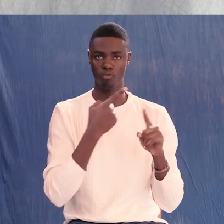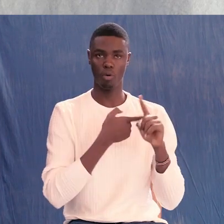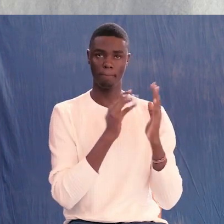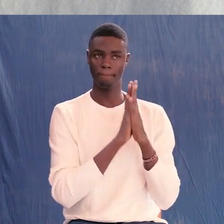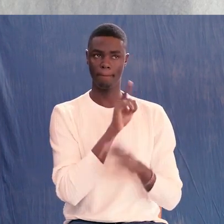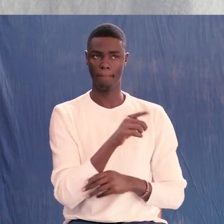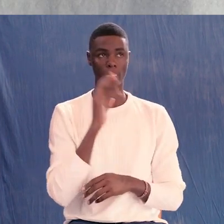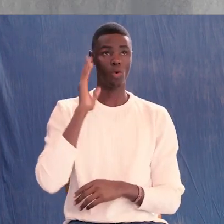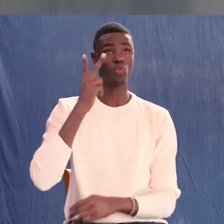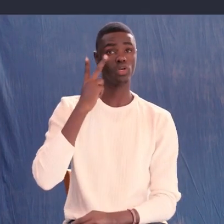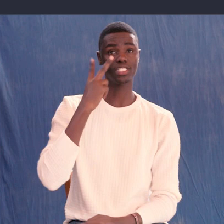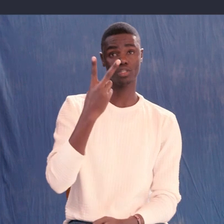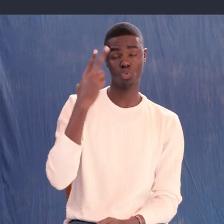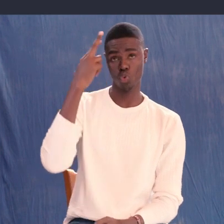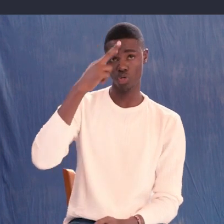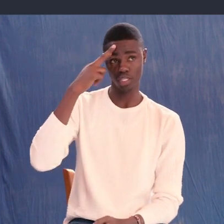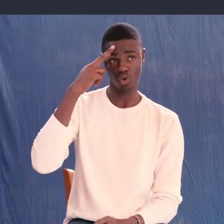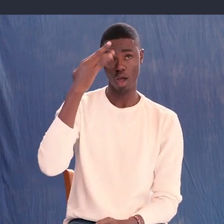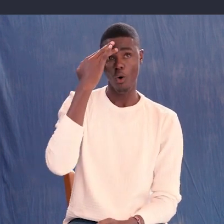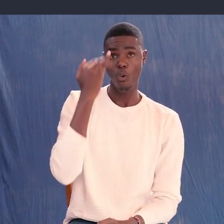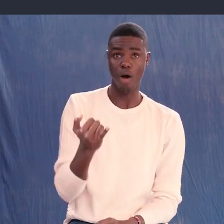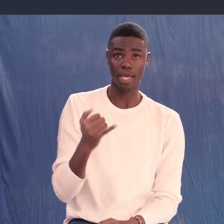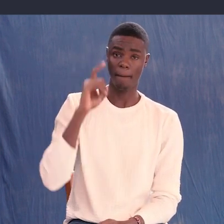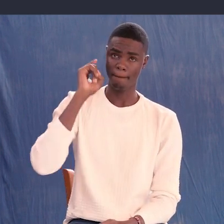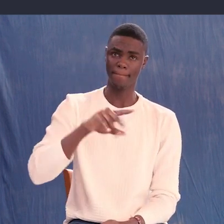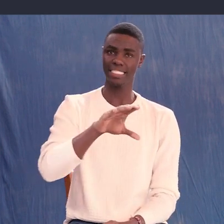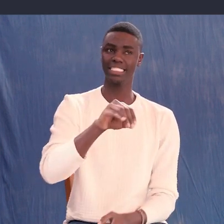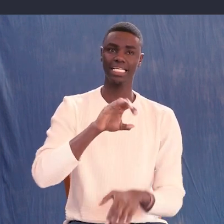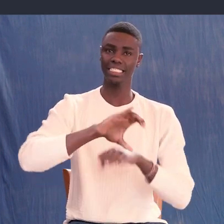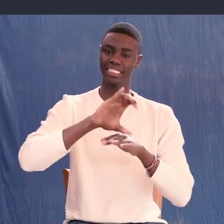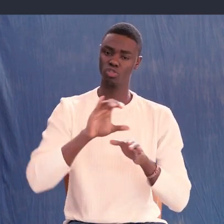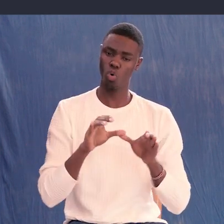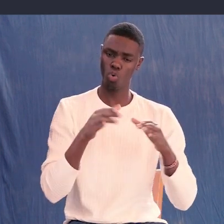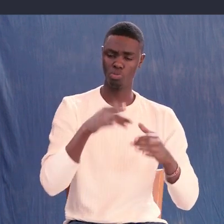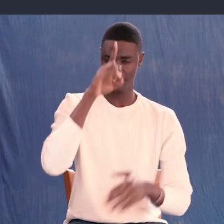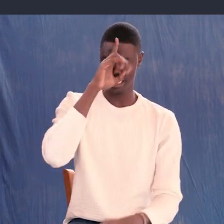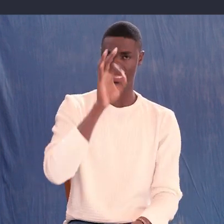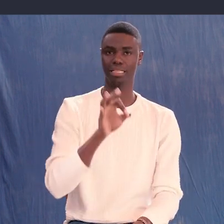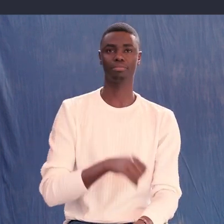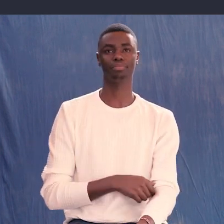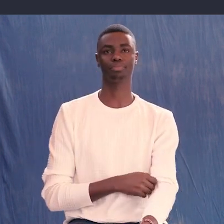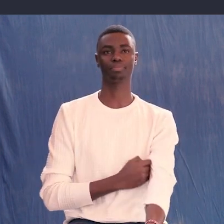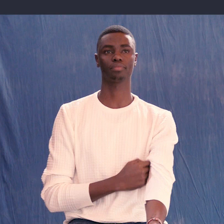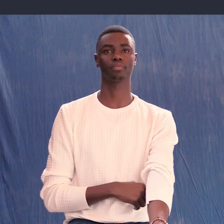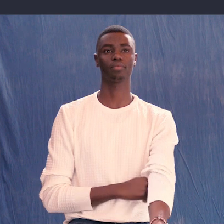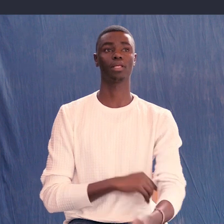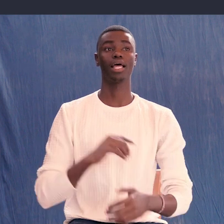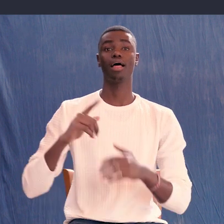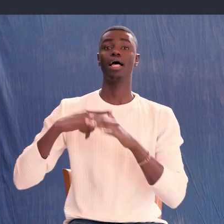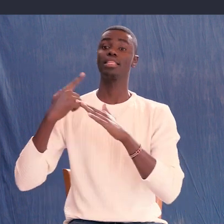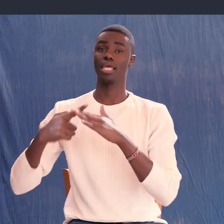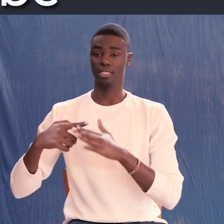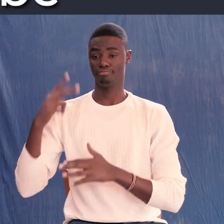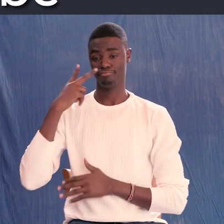we're going to see two reasons why you should take church community more seriously. Then we're going to